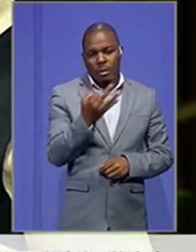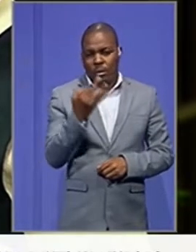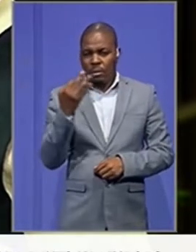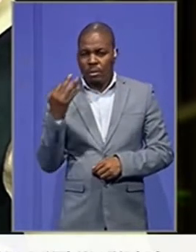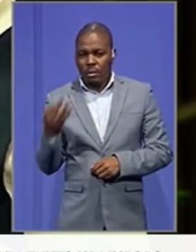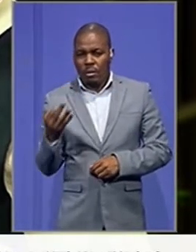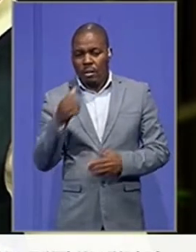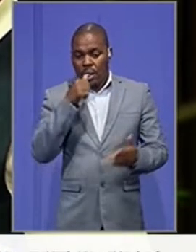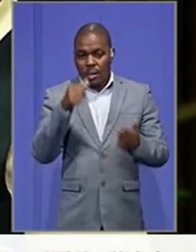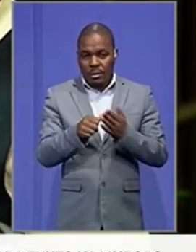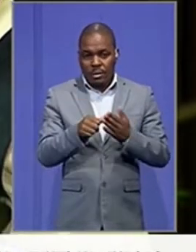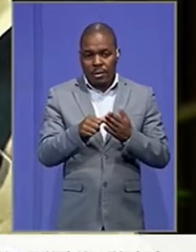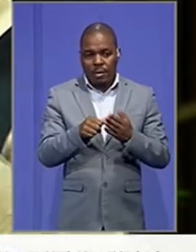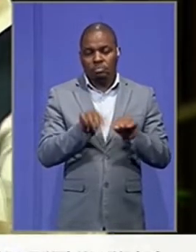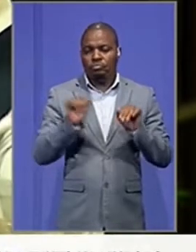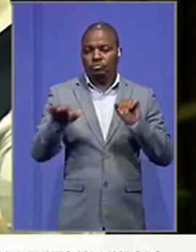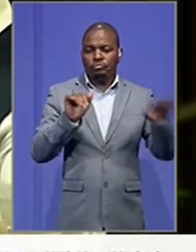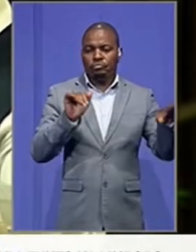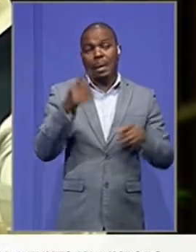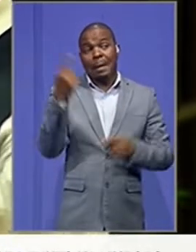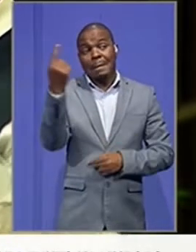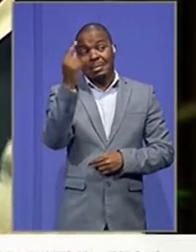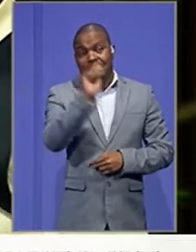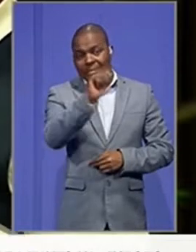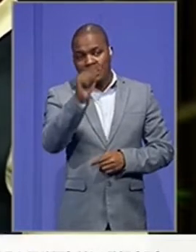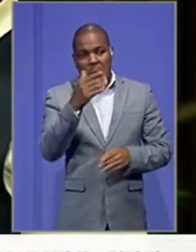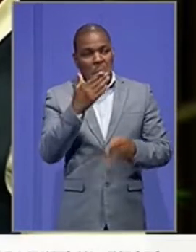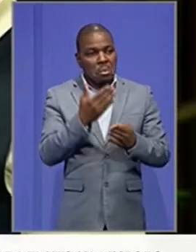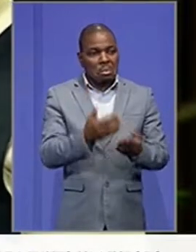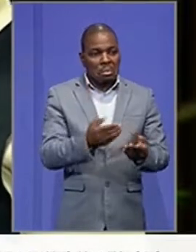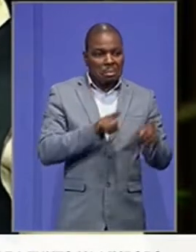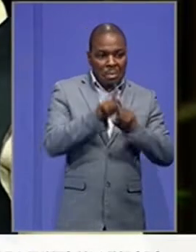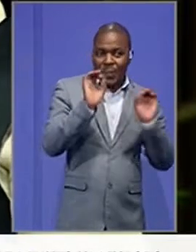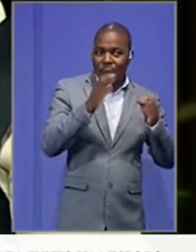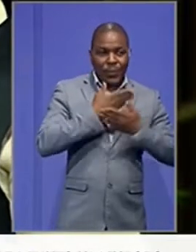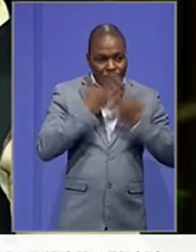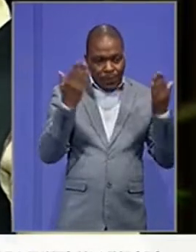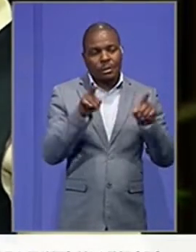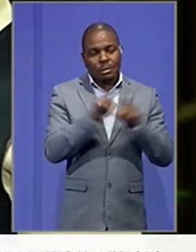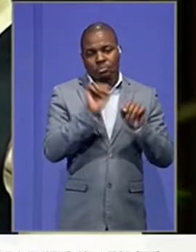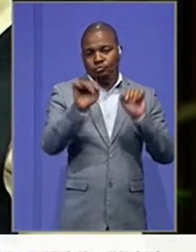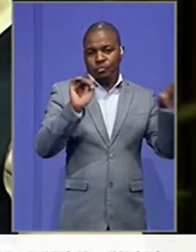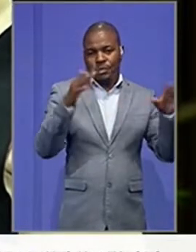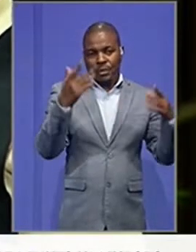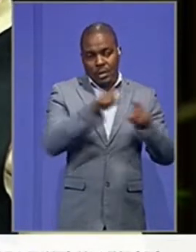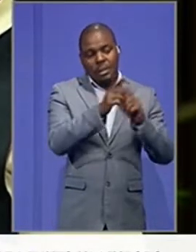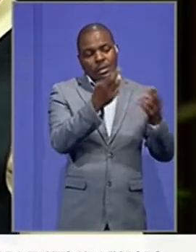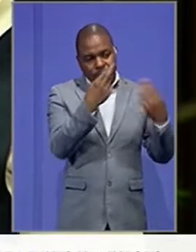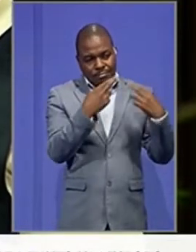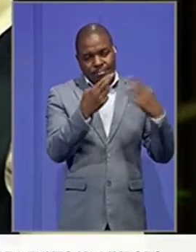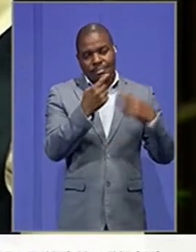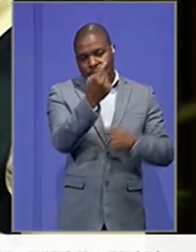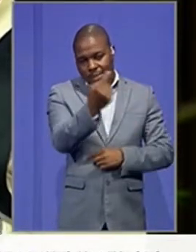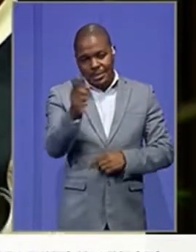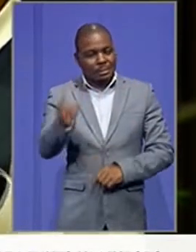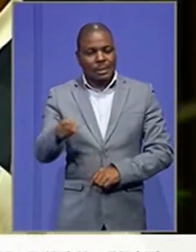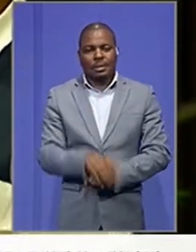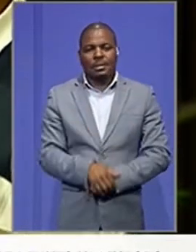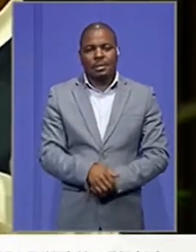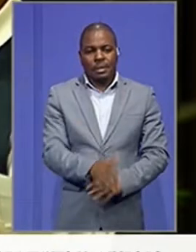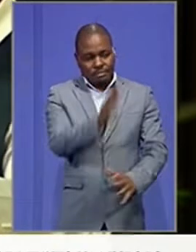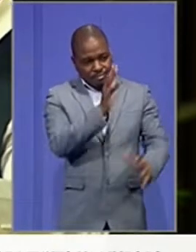233 letters to underperforming principals, and they are also in the process of accounting one by one to